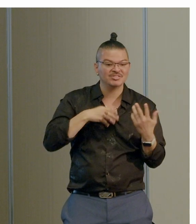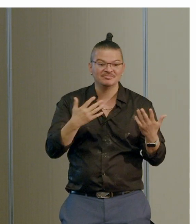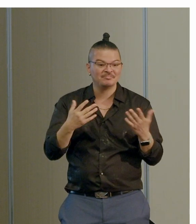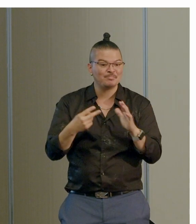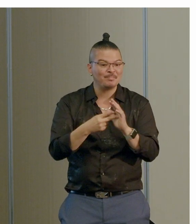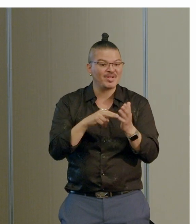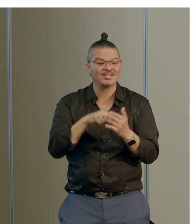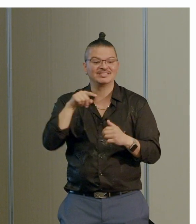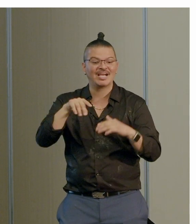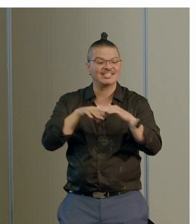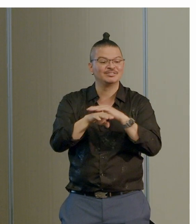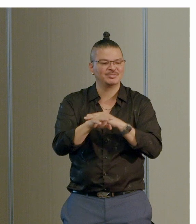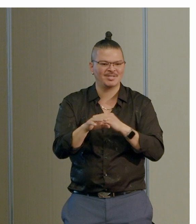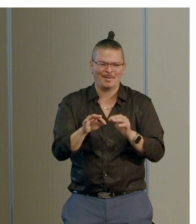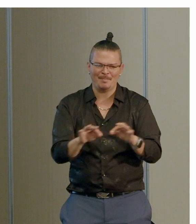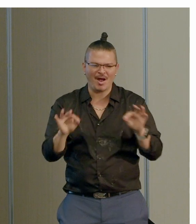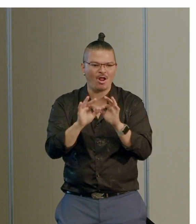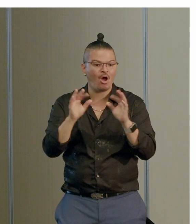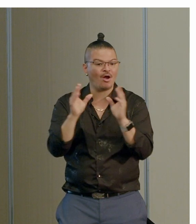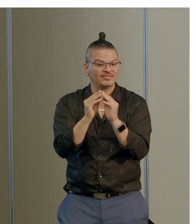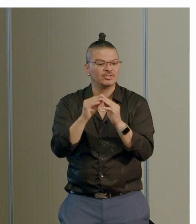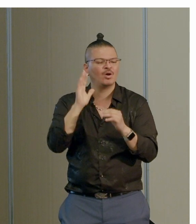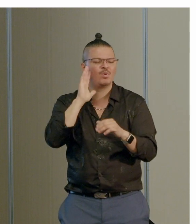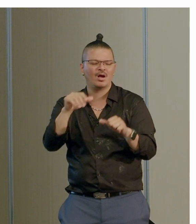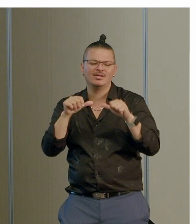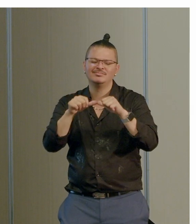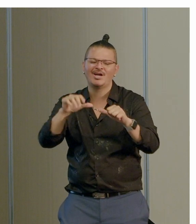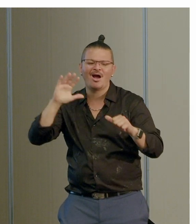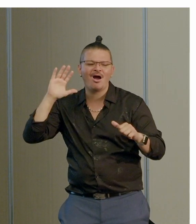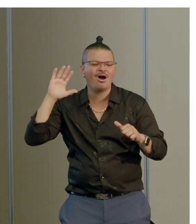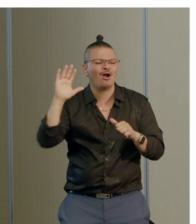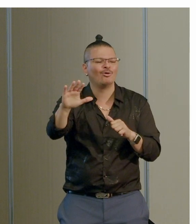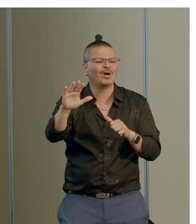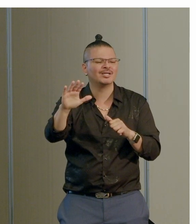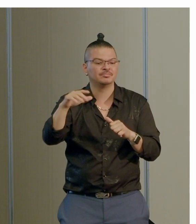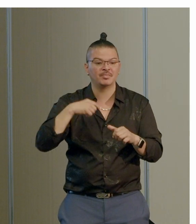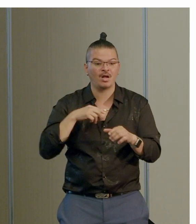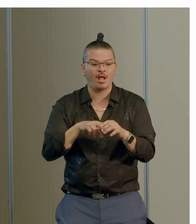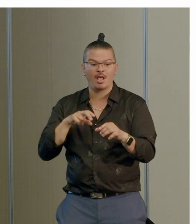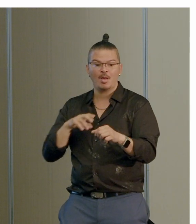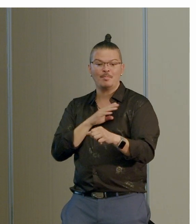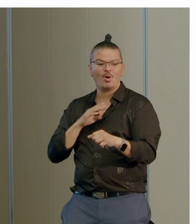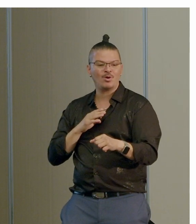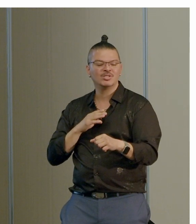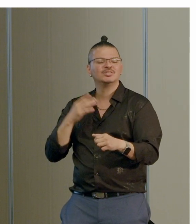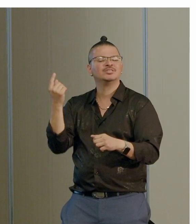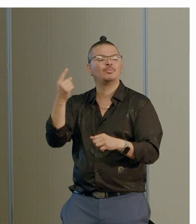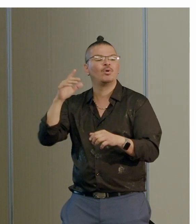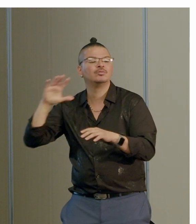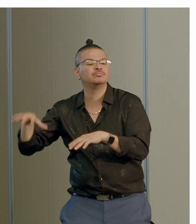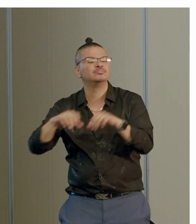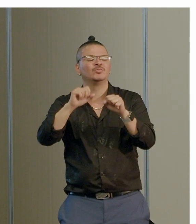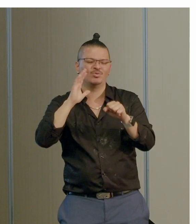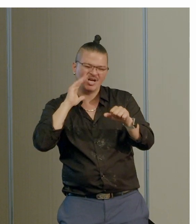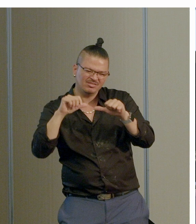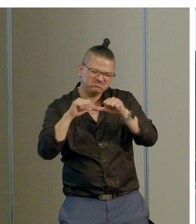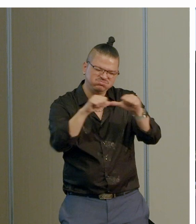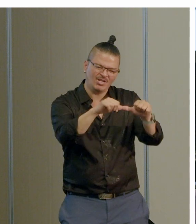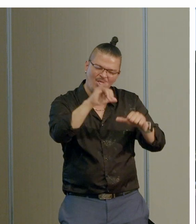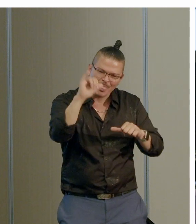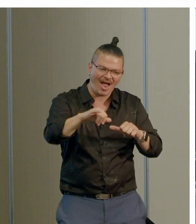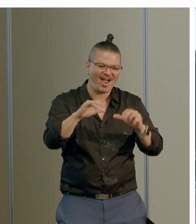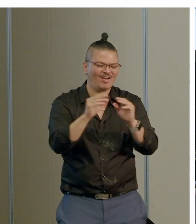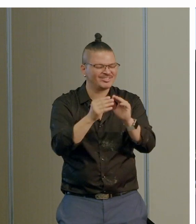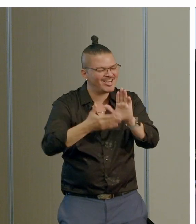Matters conference will outlive my time on the board. So when I leave the board, someone else will continue on that conference.